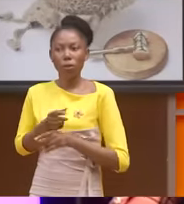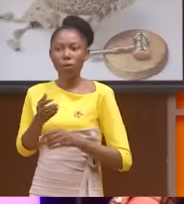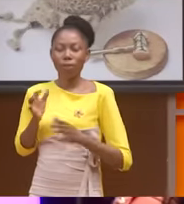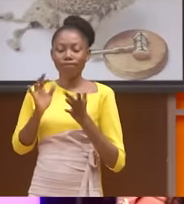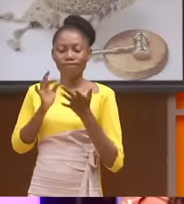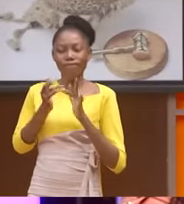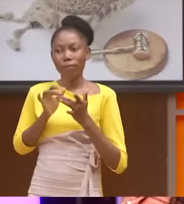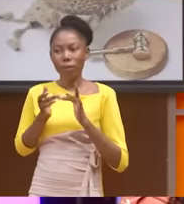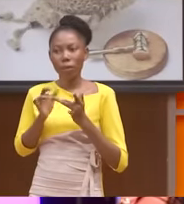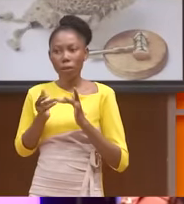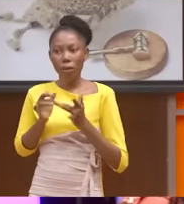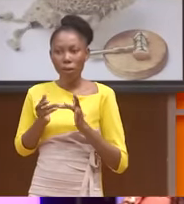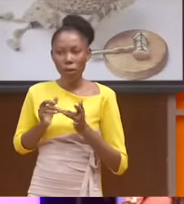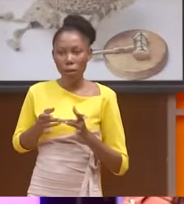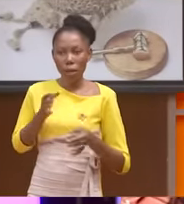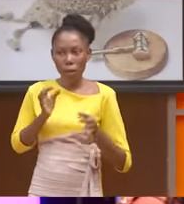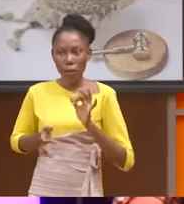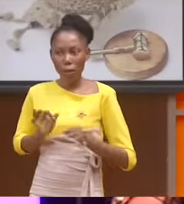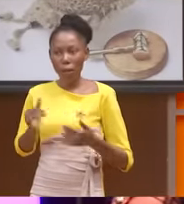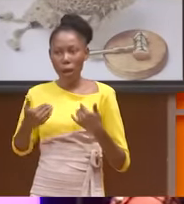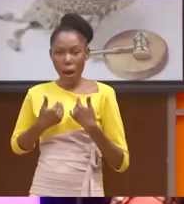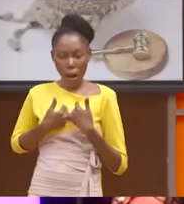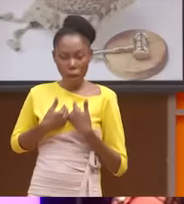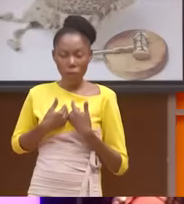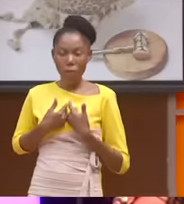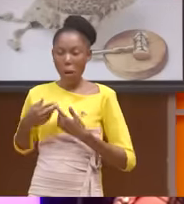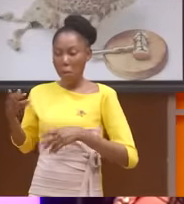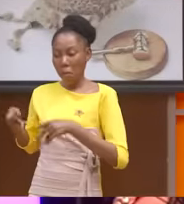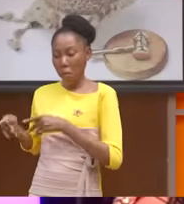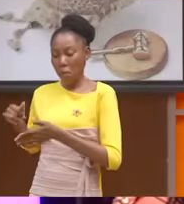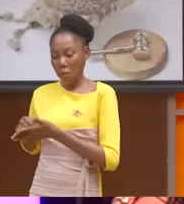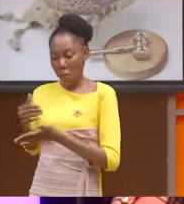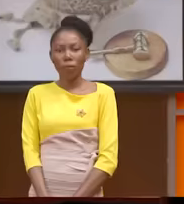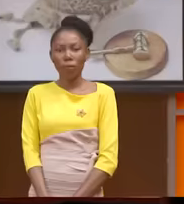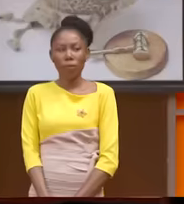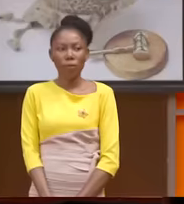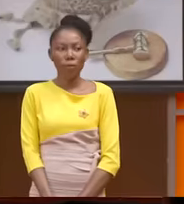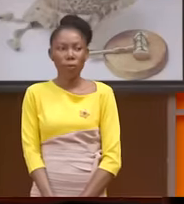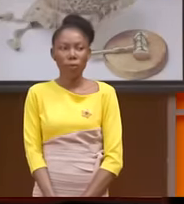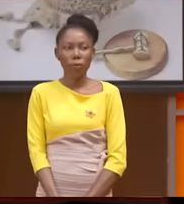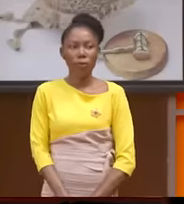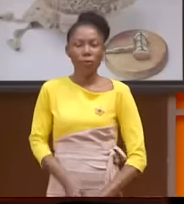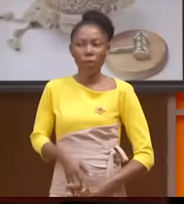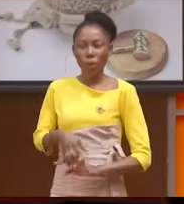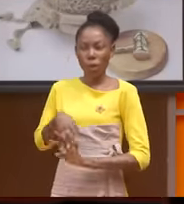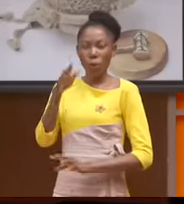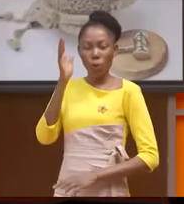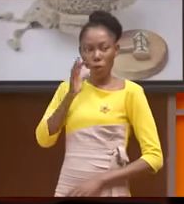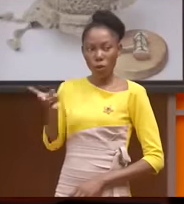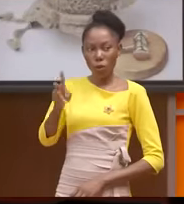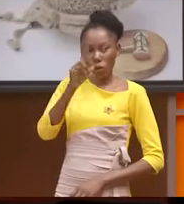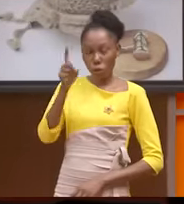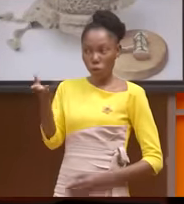stuff. So when I get customers, I make supply for them. Would the two of you want